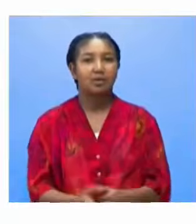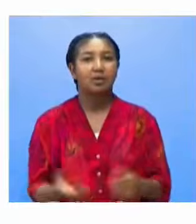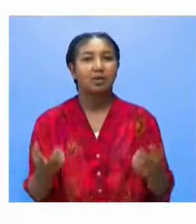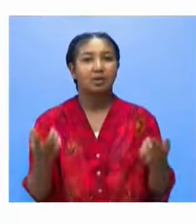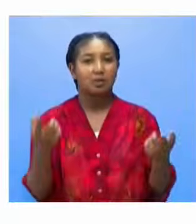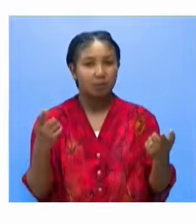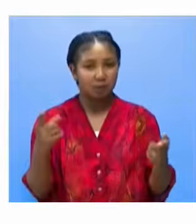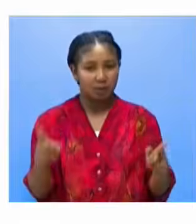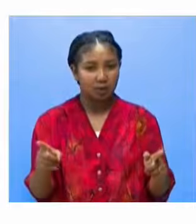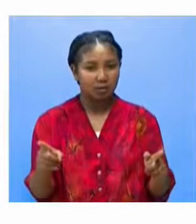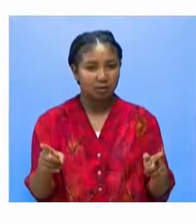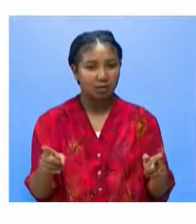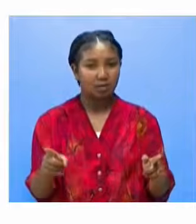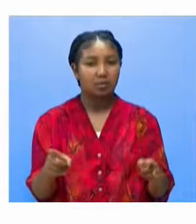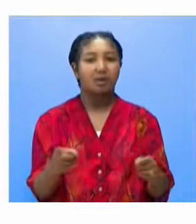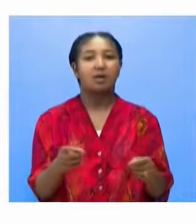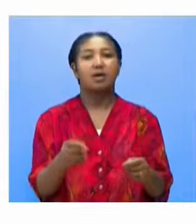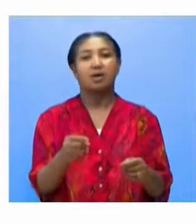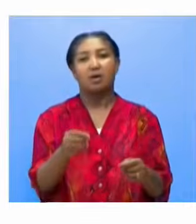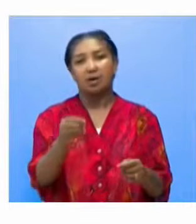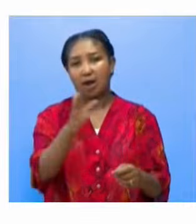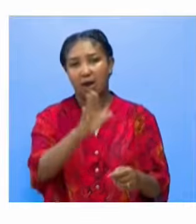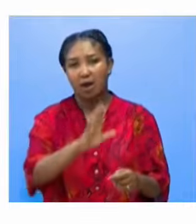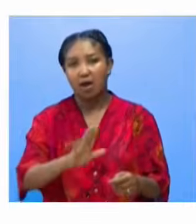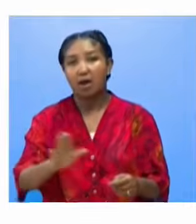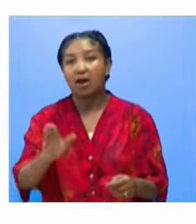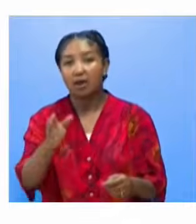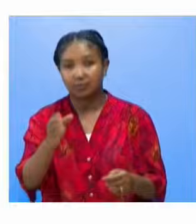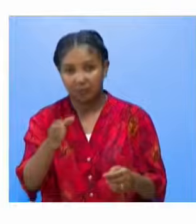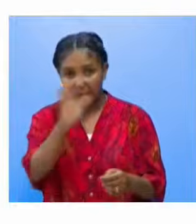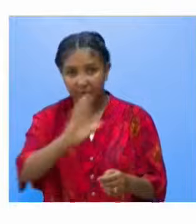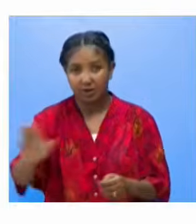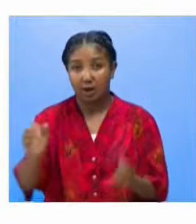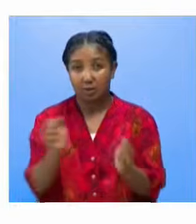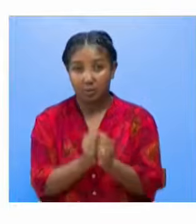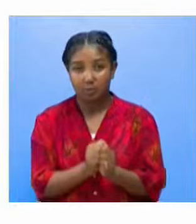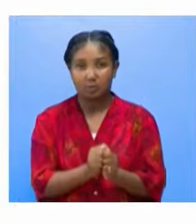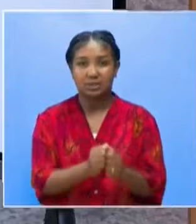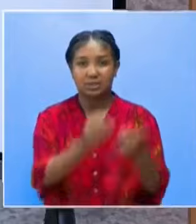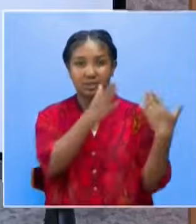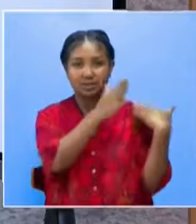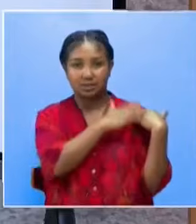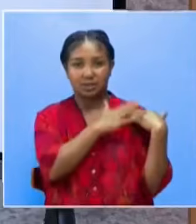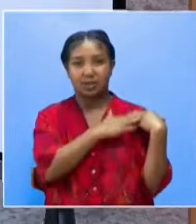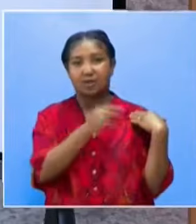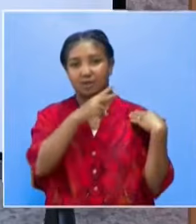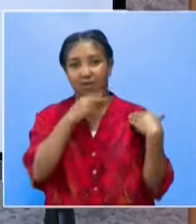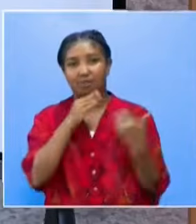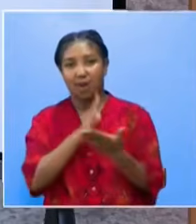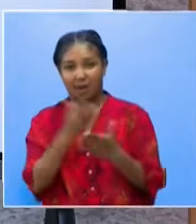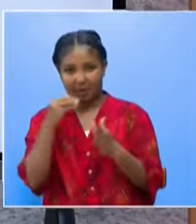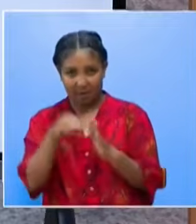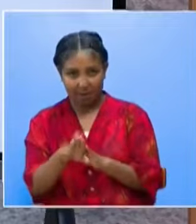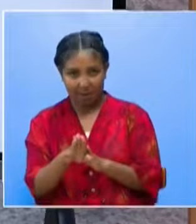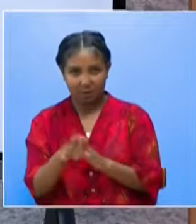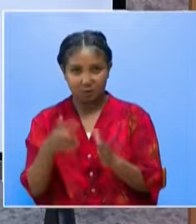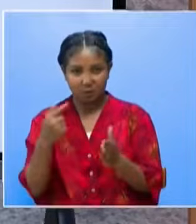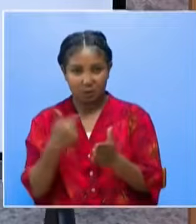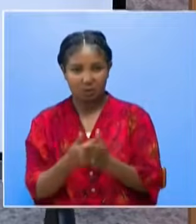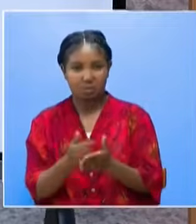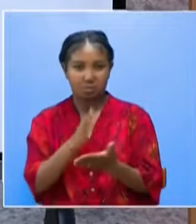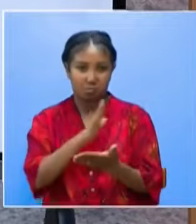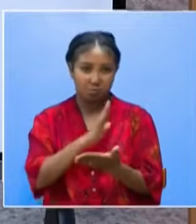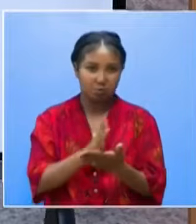where ever goes between what? The subject and the verb 3. And this one is also between